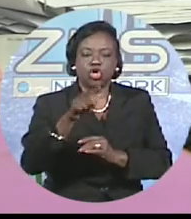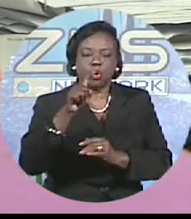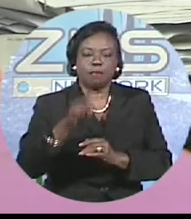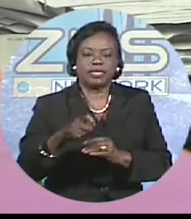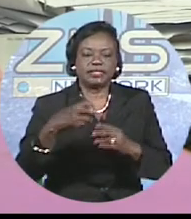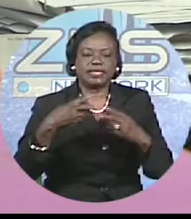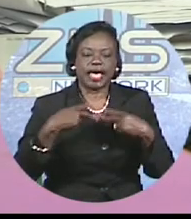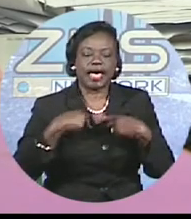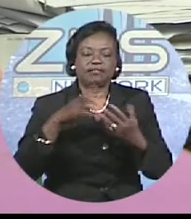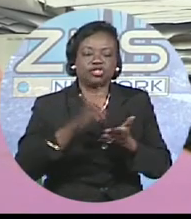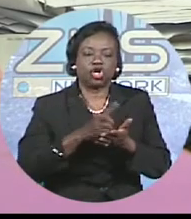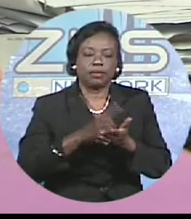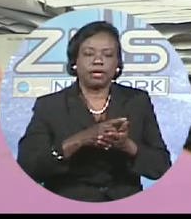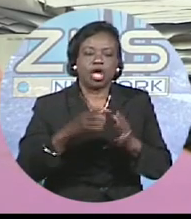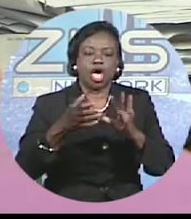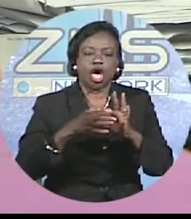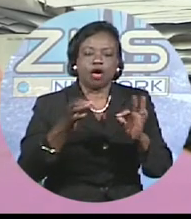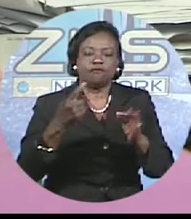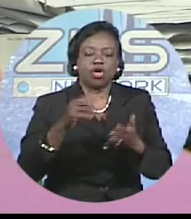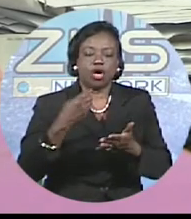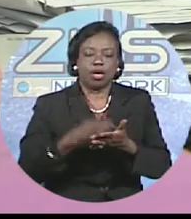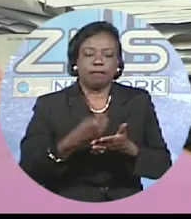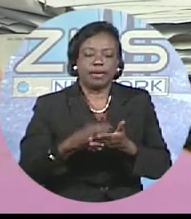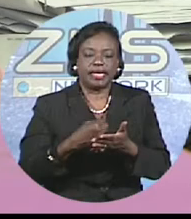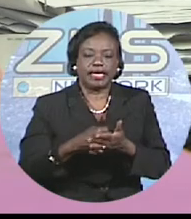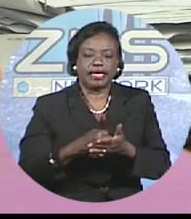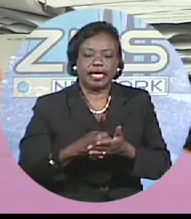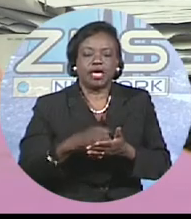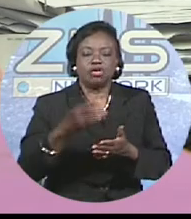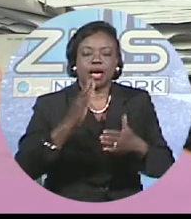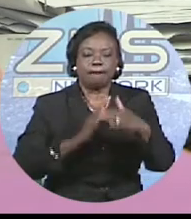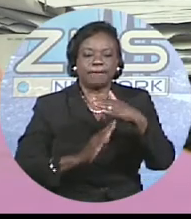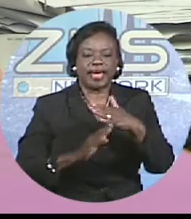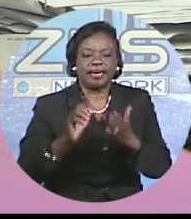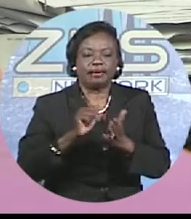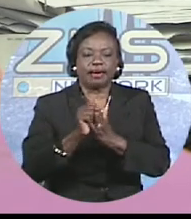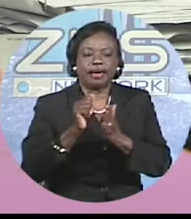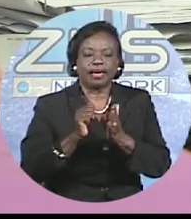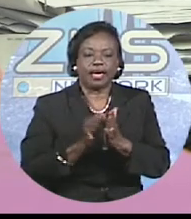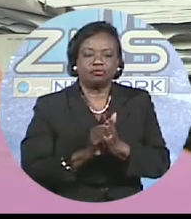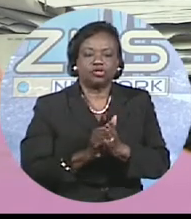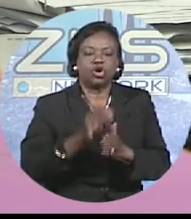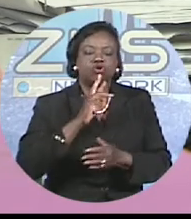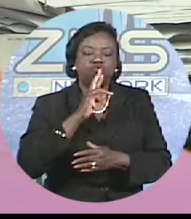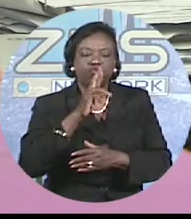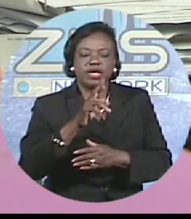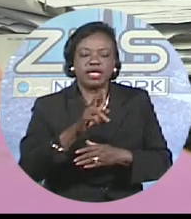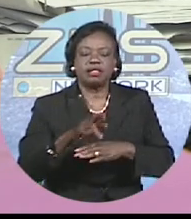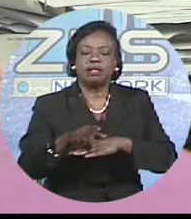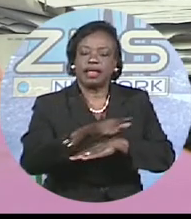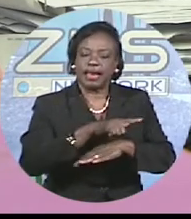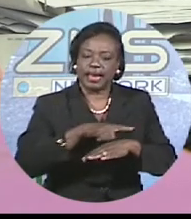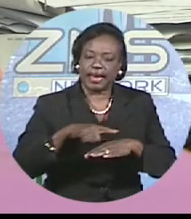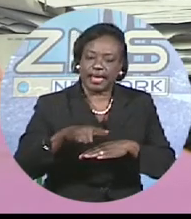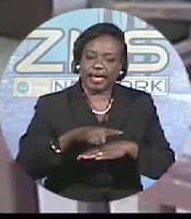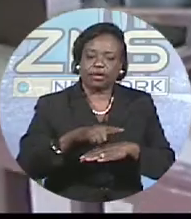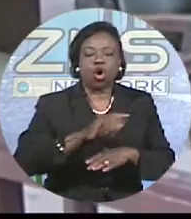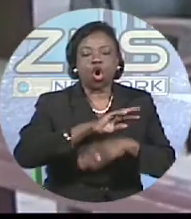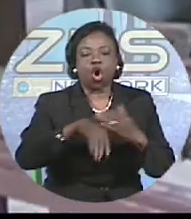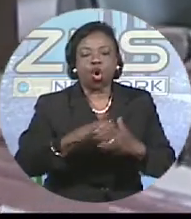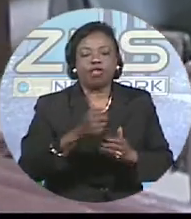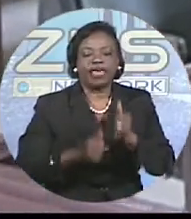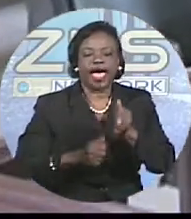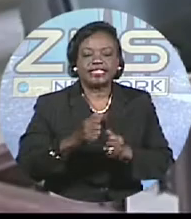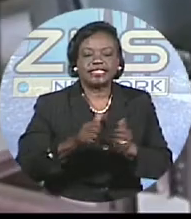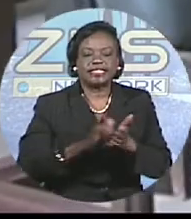document on your assets and liabilities, all of your bank account, your real property, buildings, whatever assets you have. You must